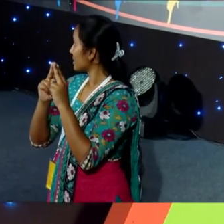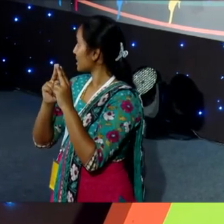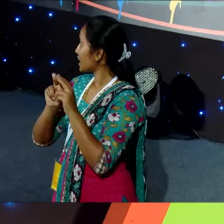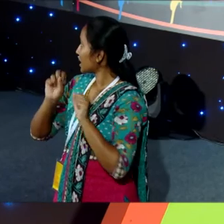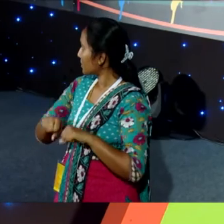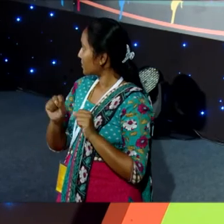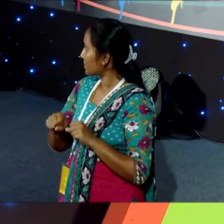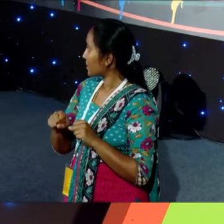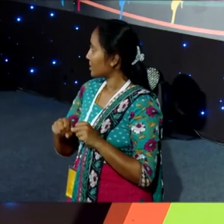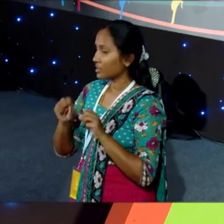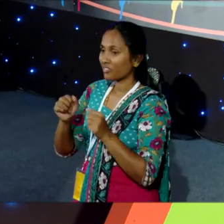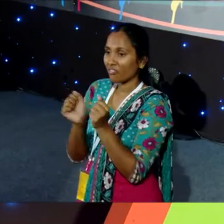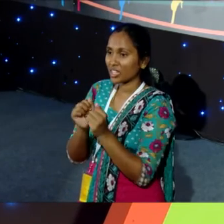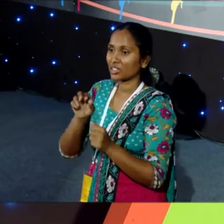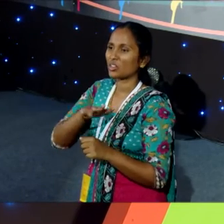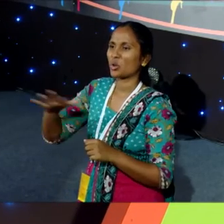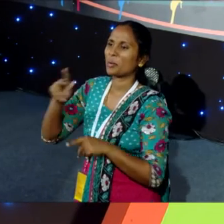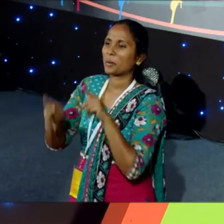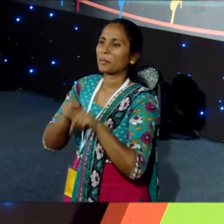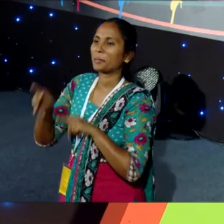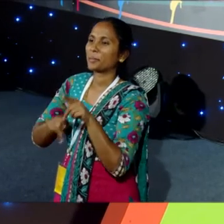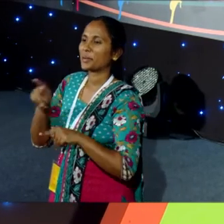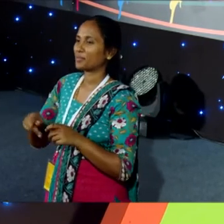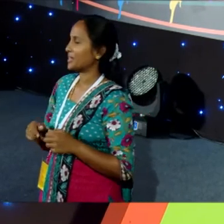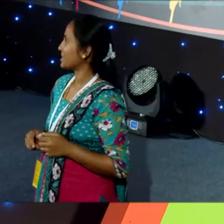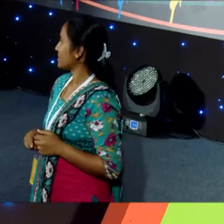abilities into normal people?